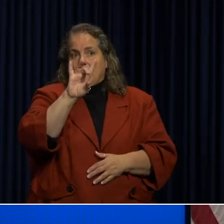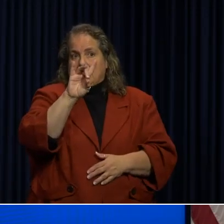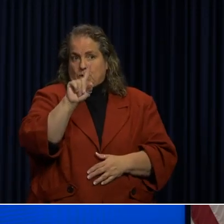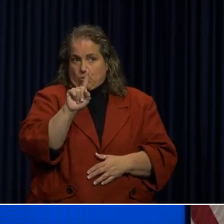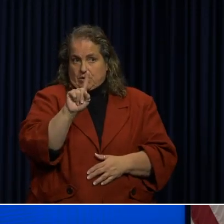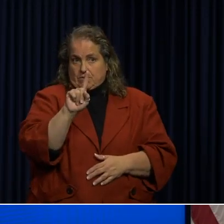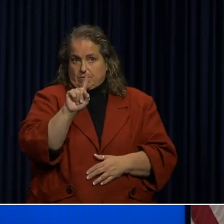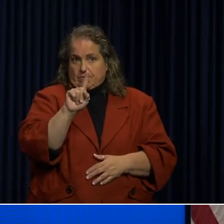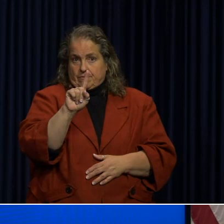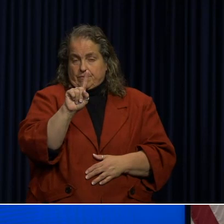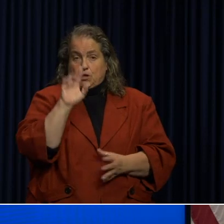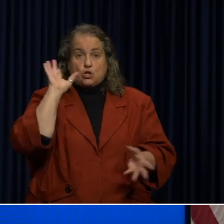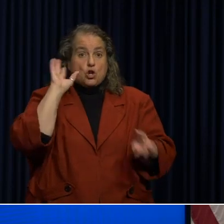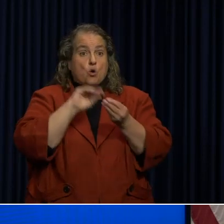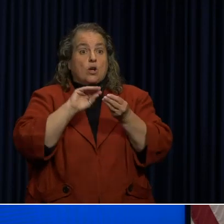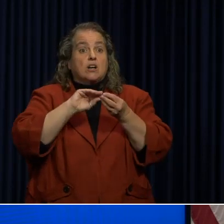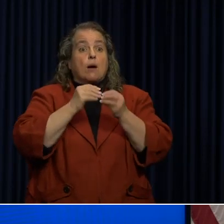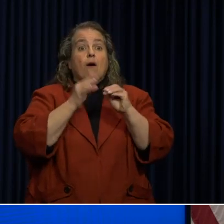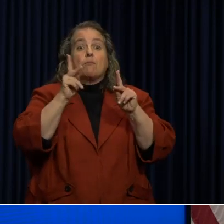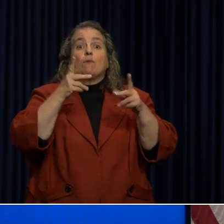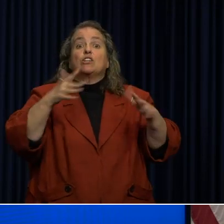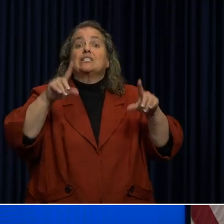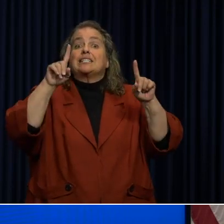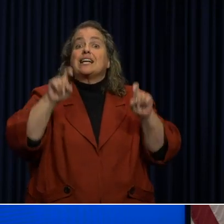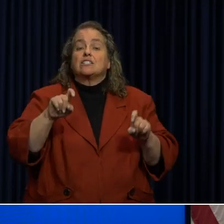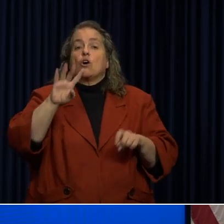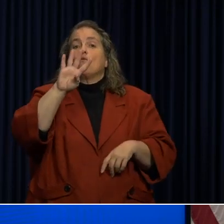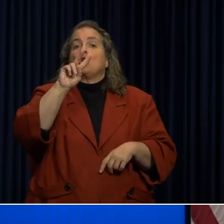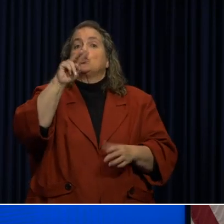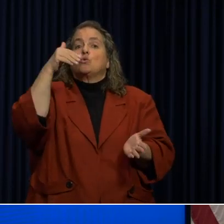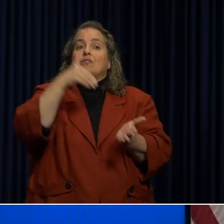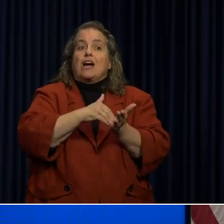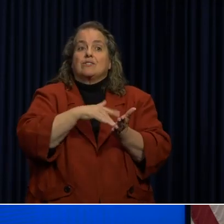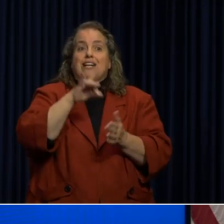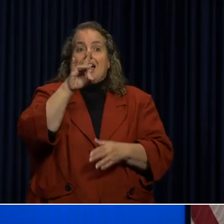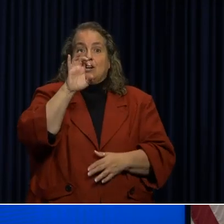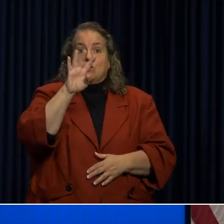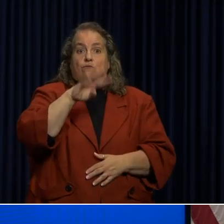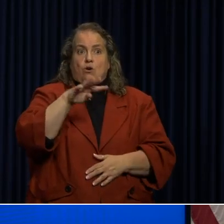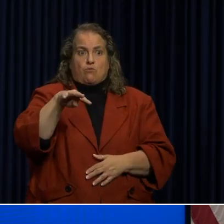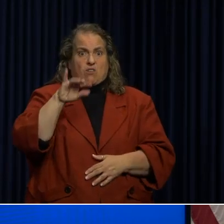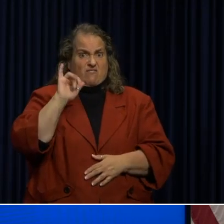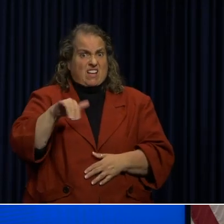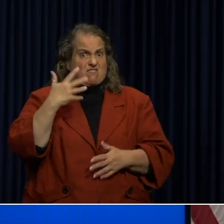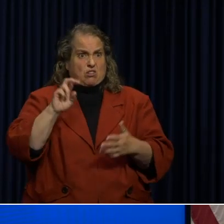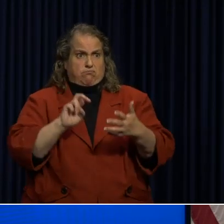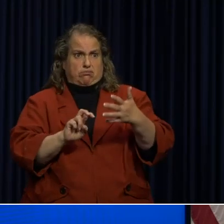3,481. Total number tested, 42,844. That is a jump of